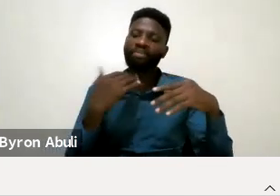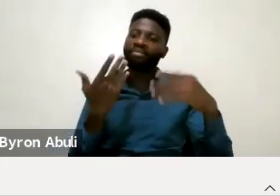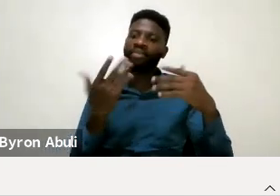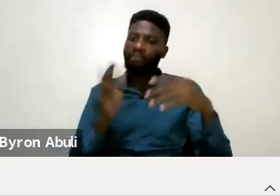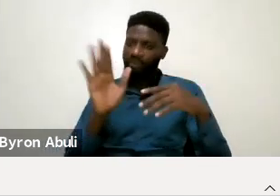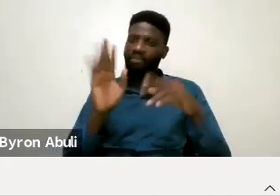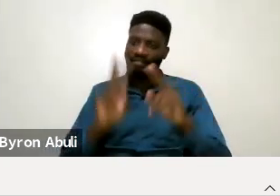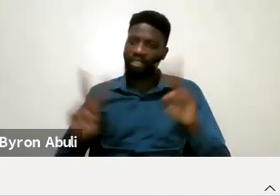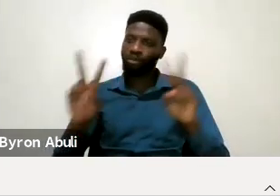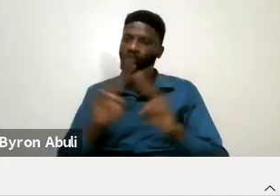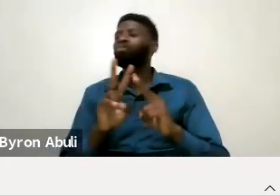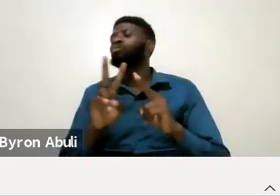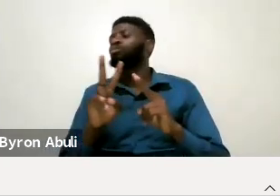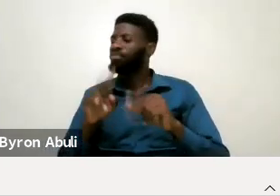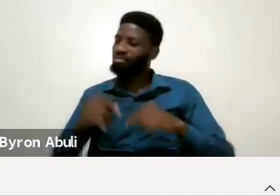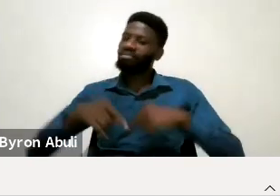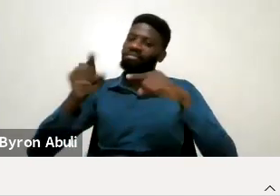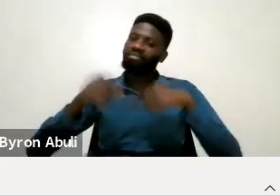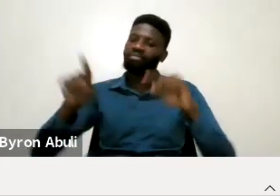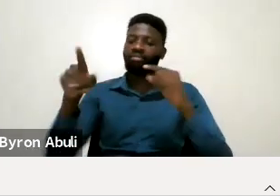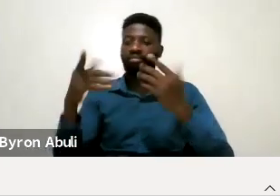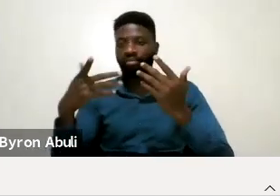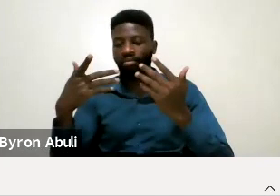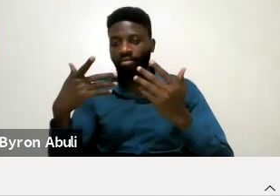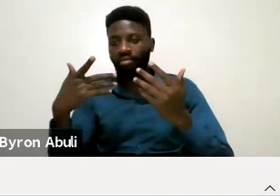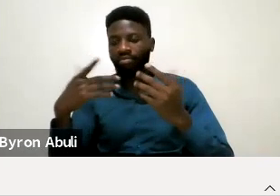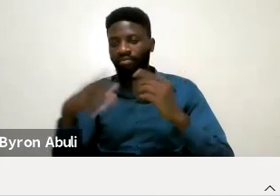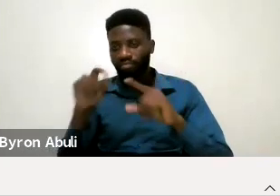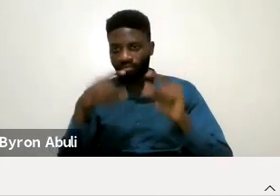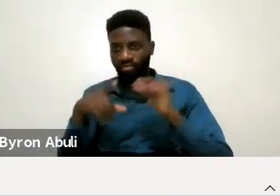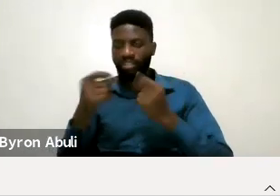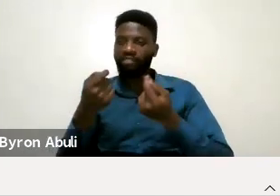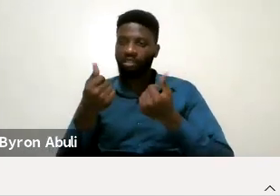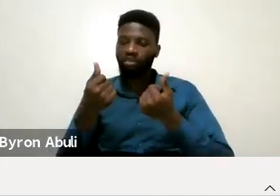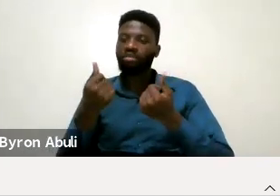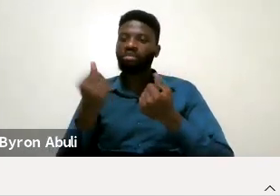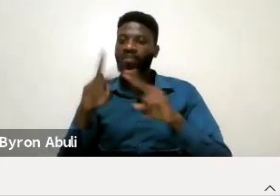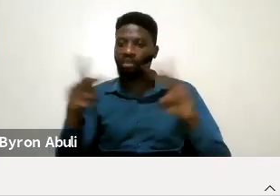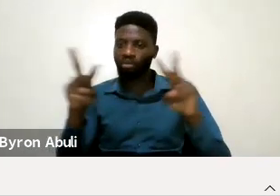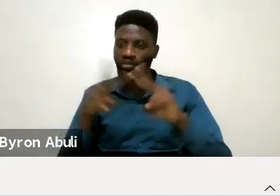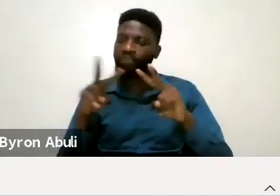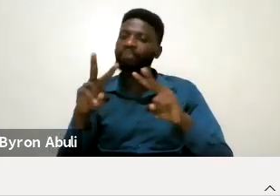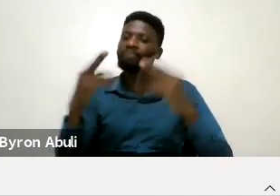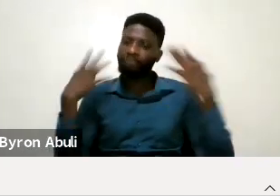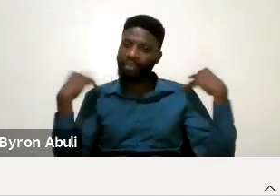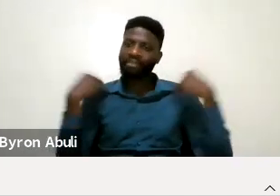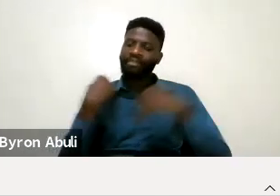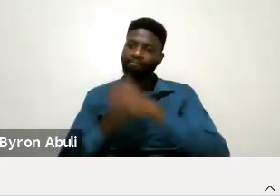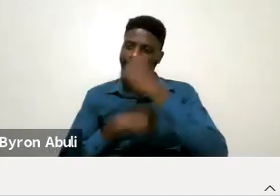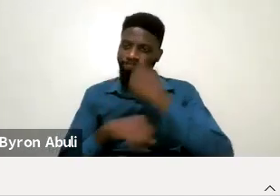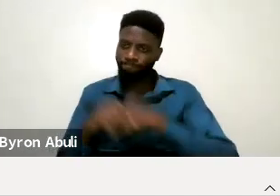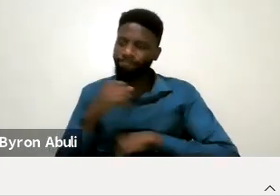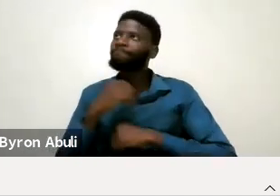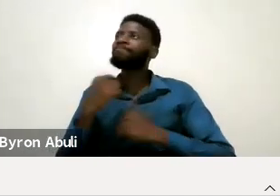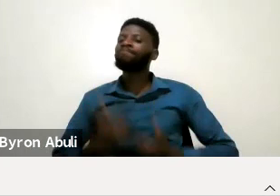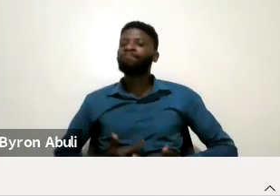point throughout your career. So identify a few values, then start practicing them, start, living them. And you can